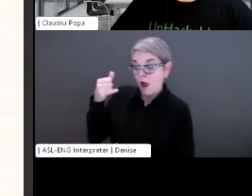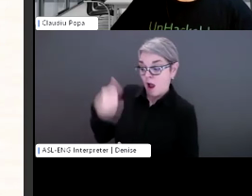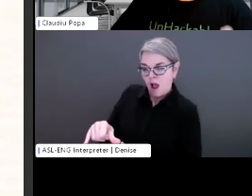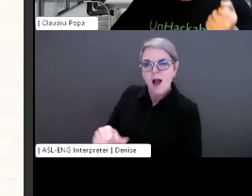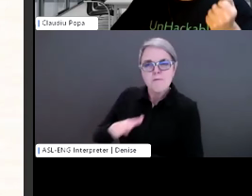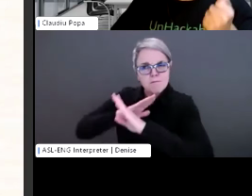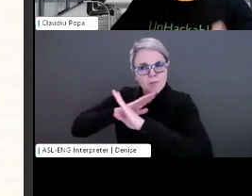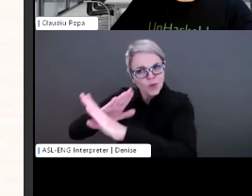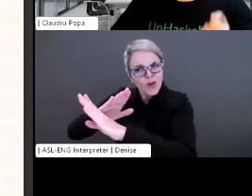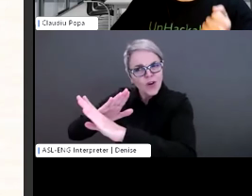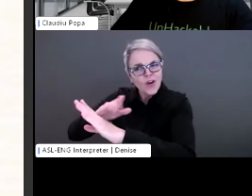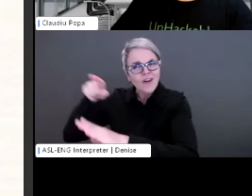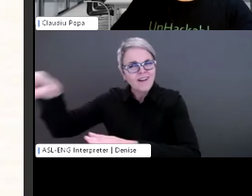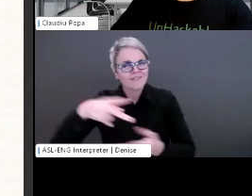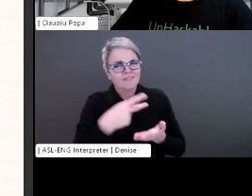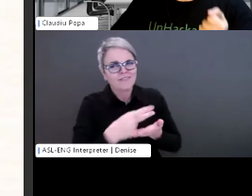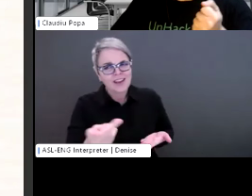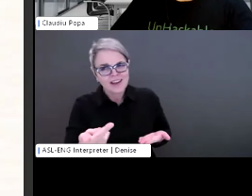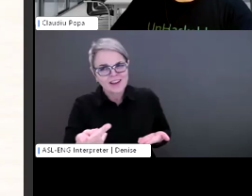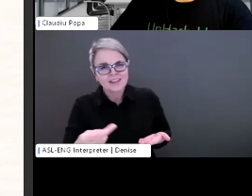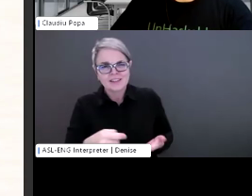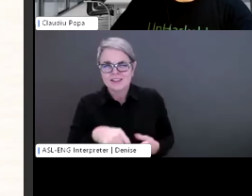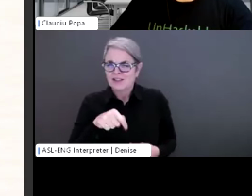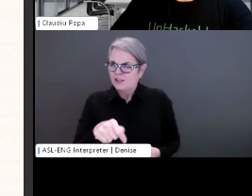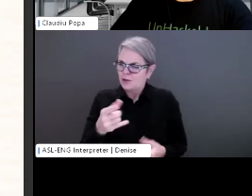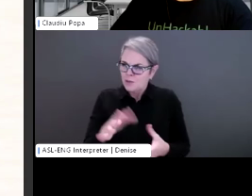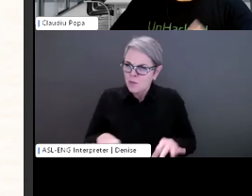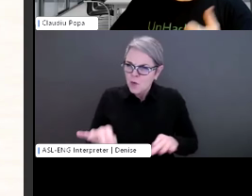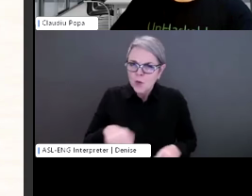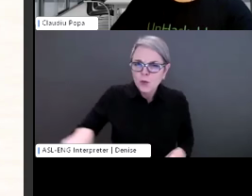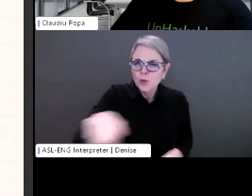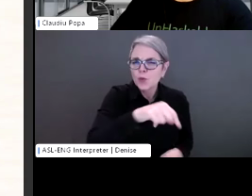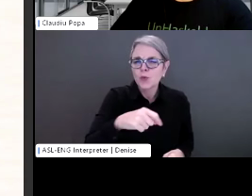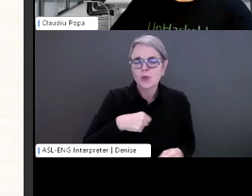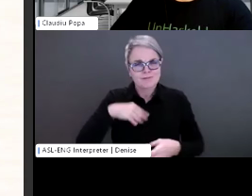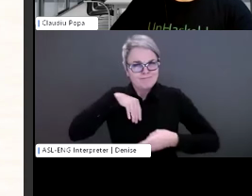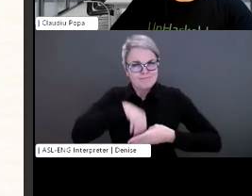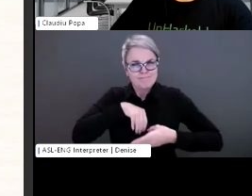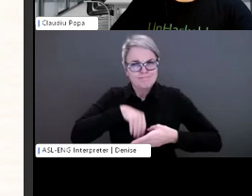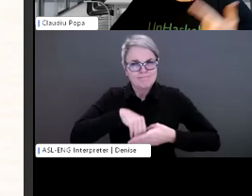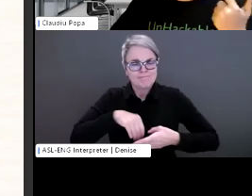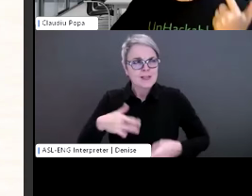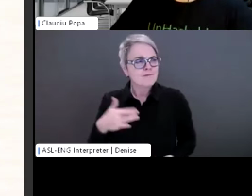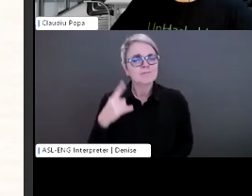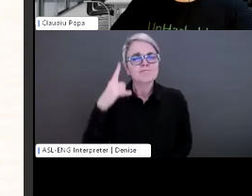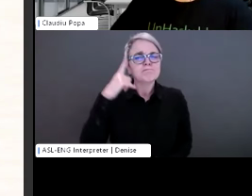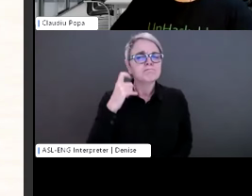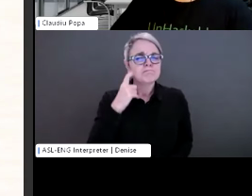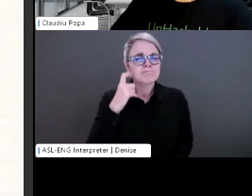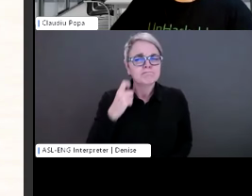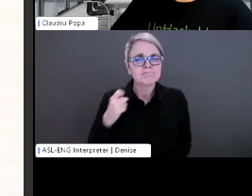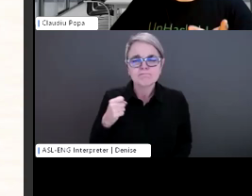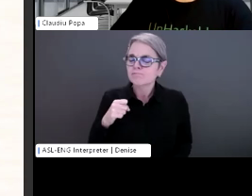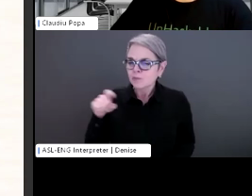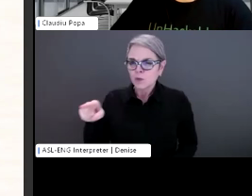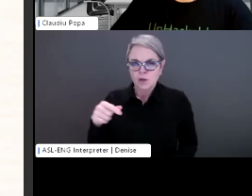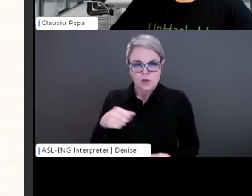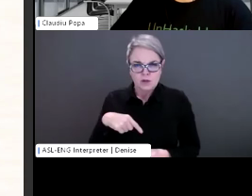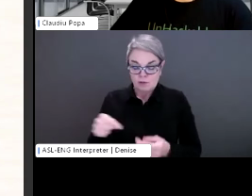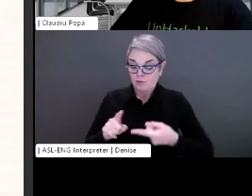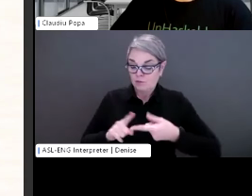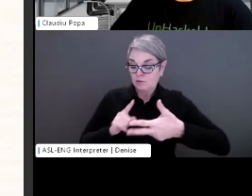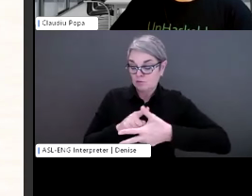it's important to exercise skepticism. 3 different types. Obviously, watch for urgency, watch for that call to